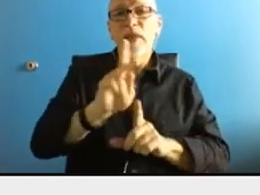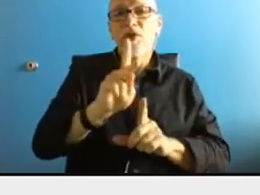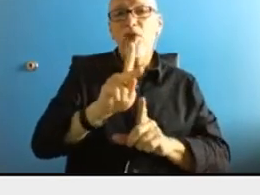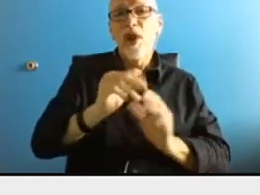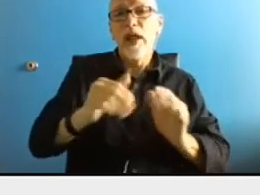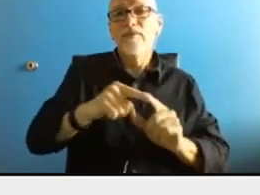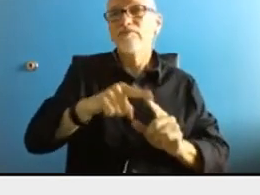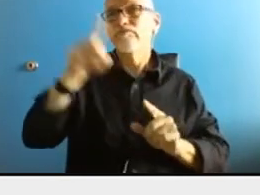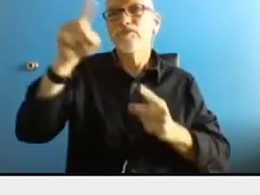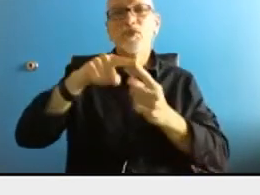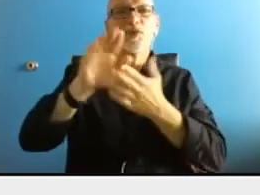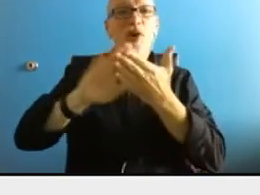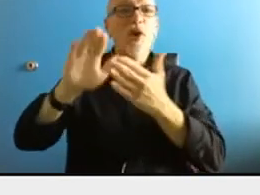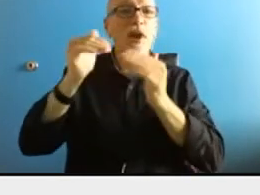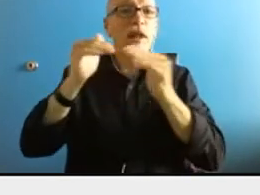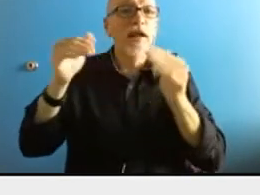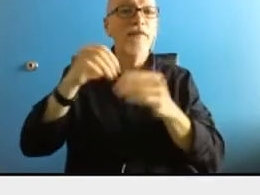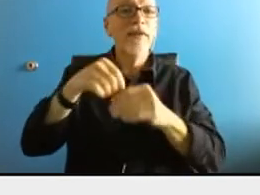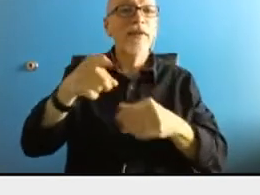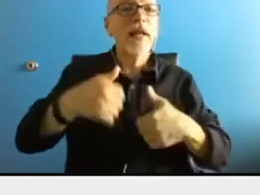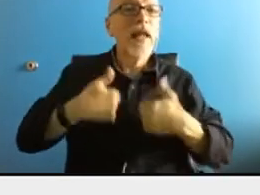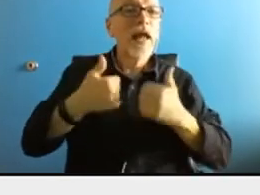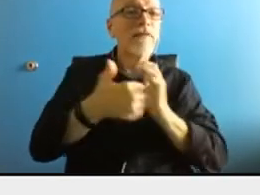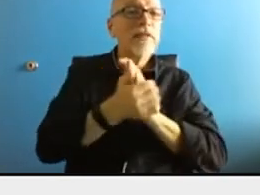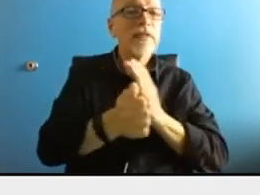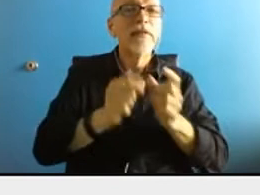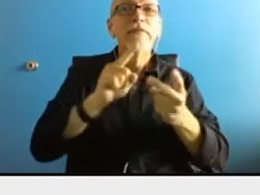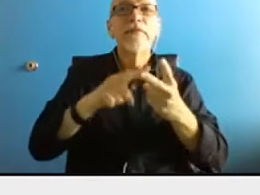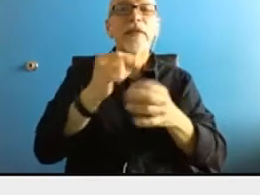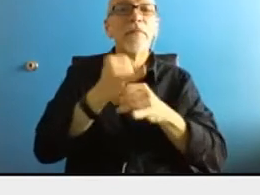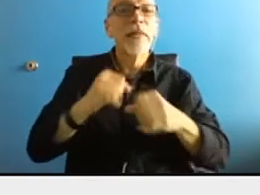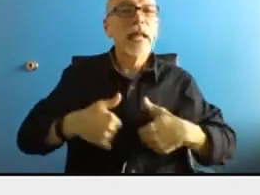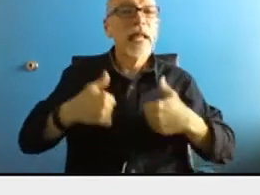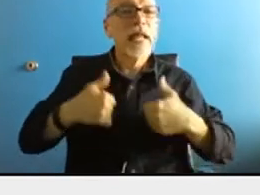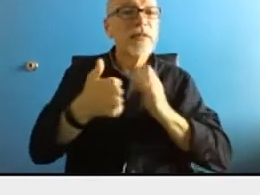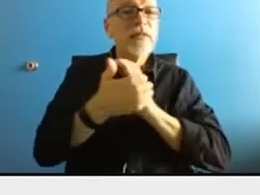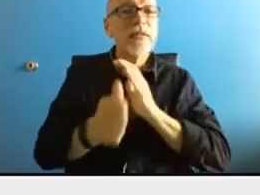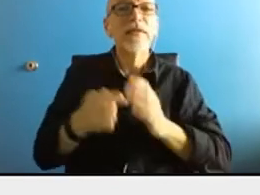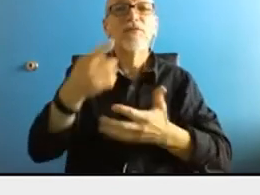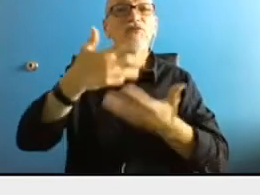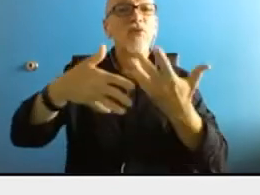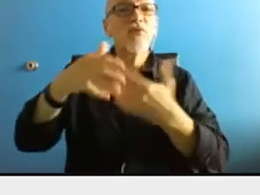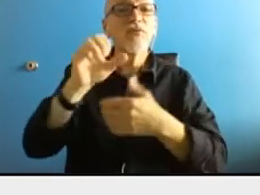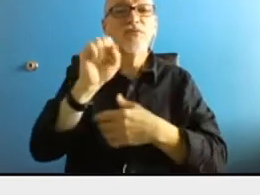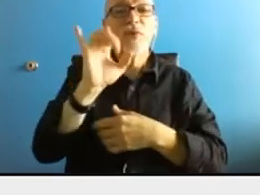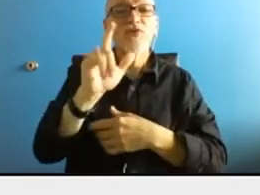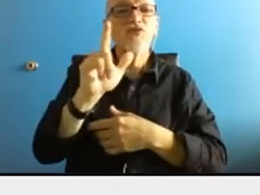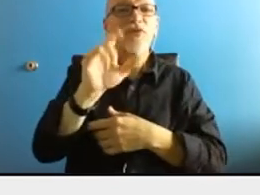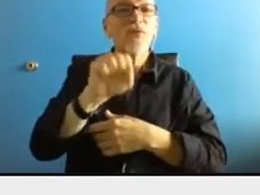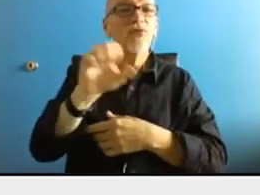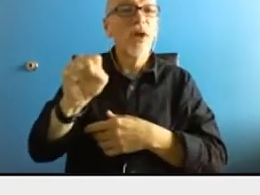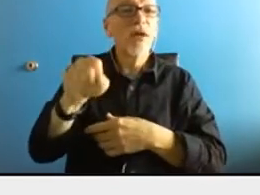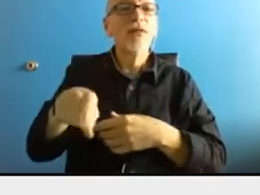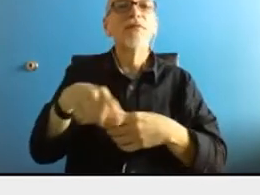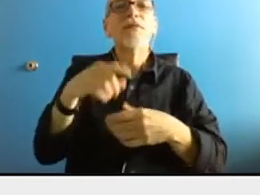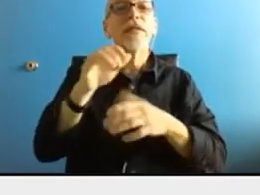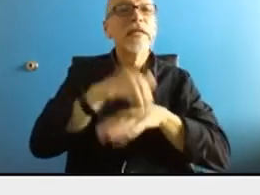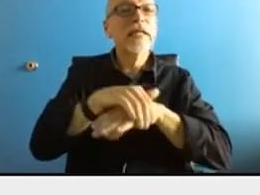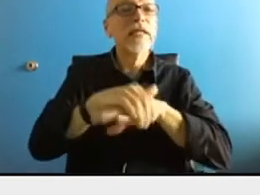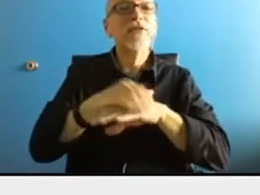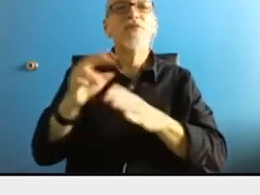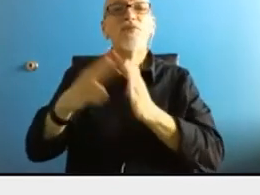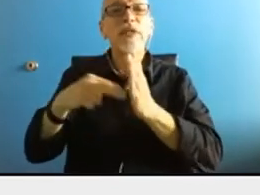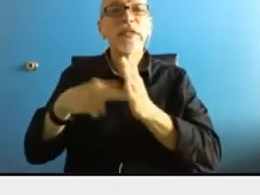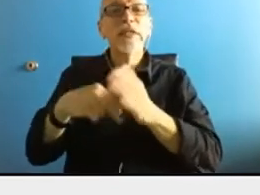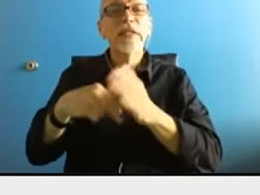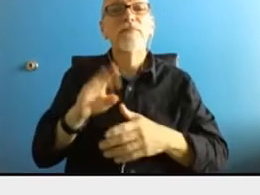through college level in areas of life skills, independent living skills, social studies, English, and reading. In her latest role